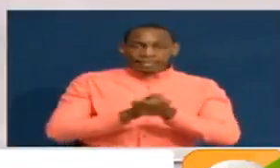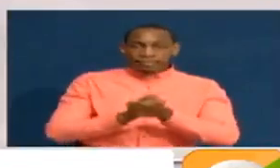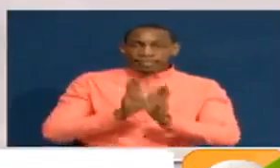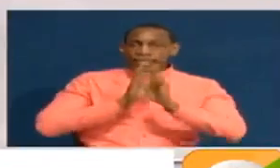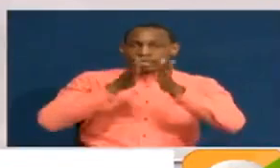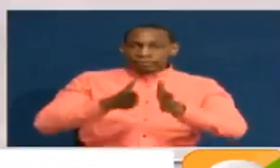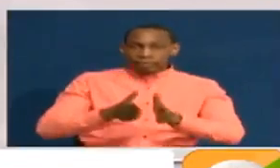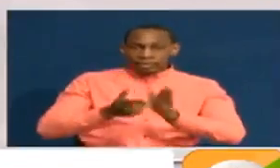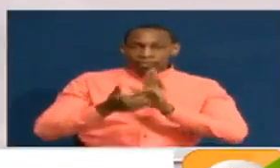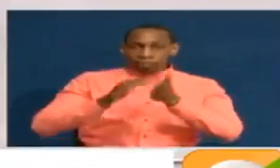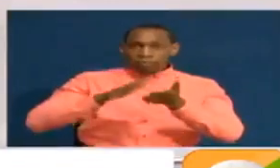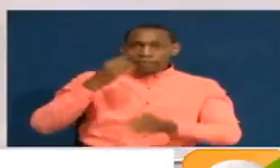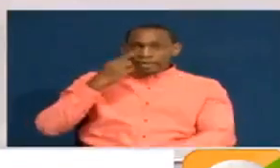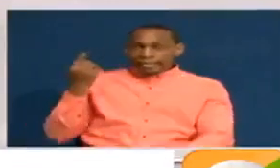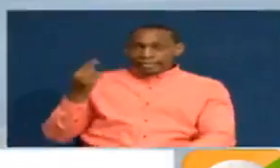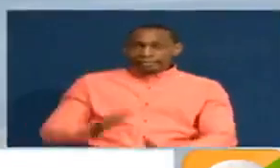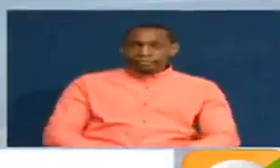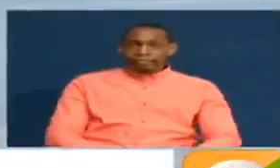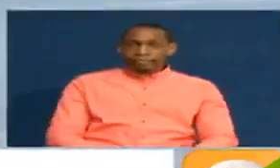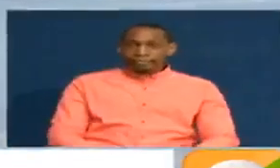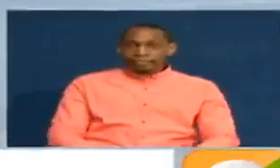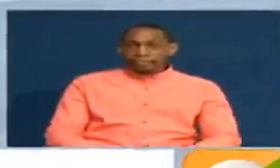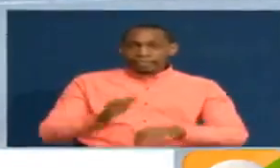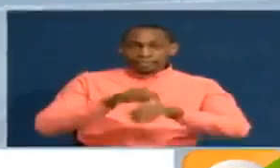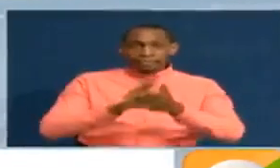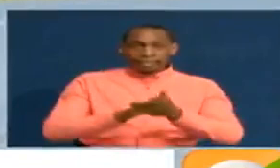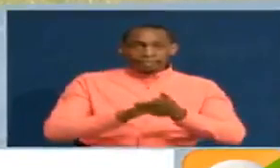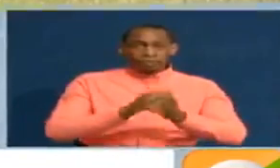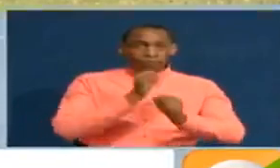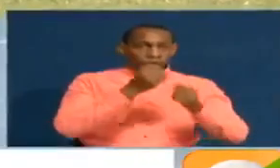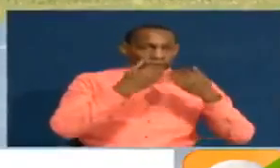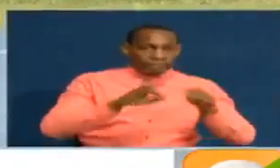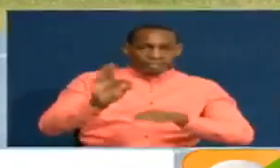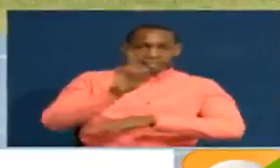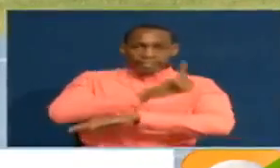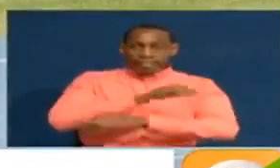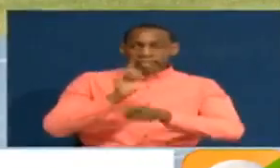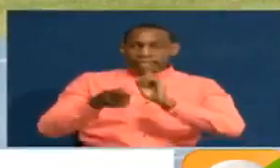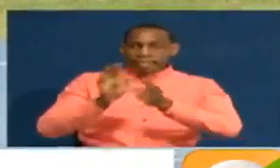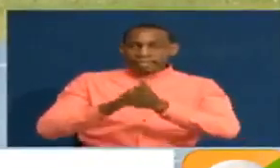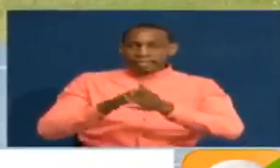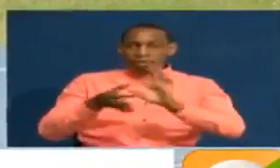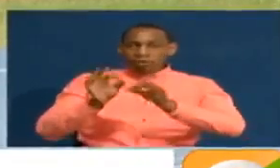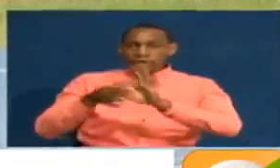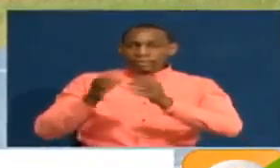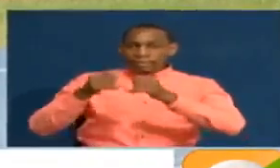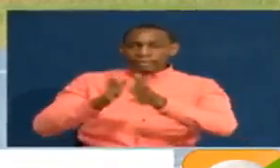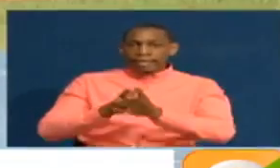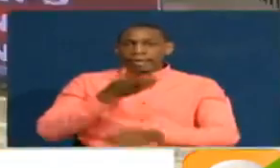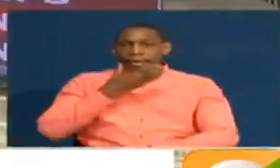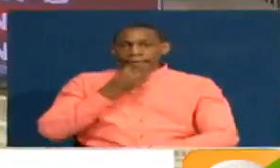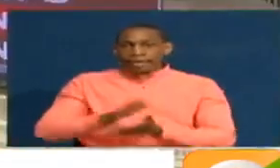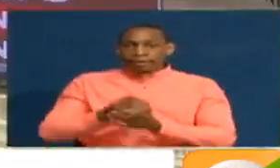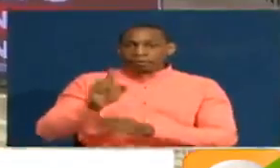Mukami Wambora with the details. As the curtains came down on the three-day athletics Olympic trials, the